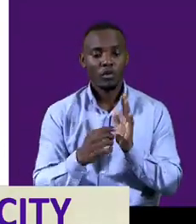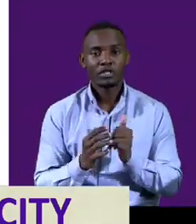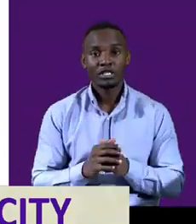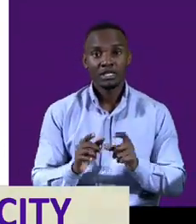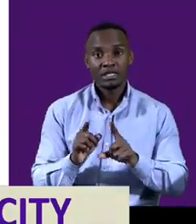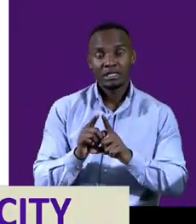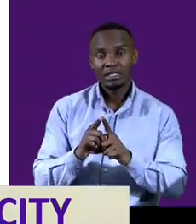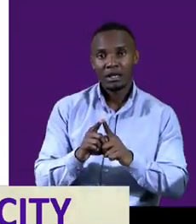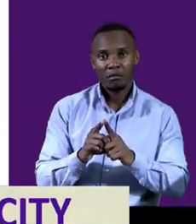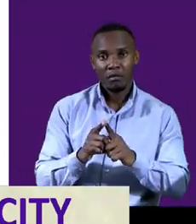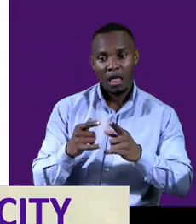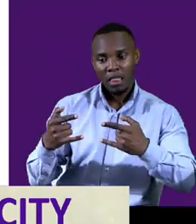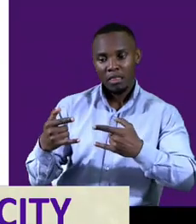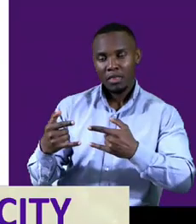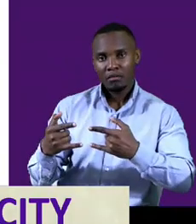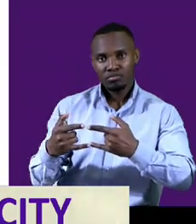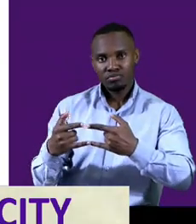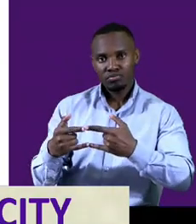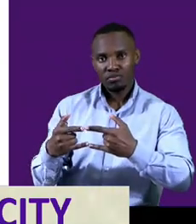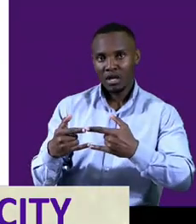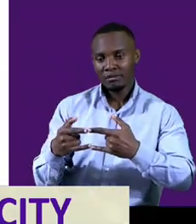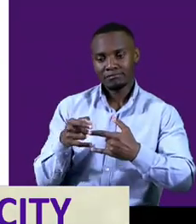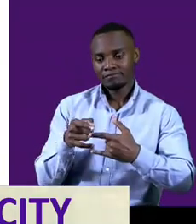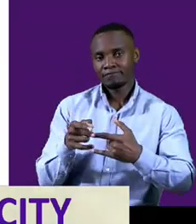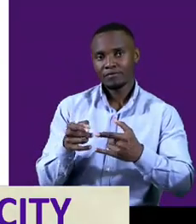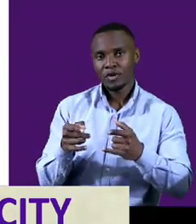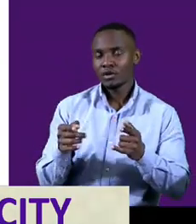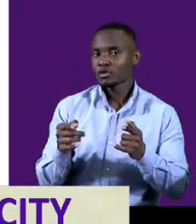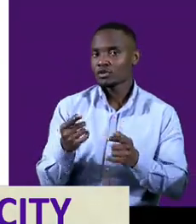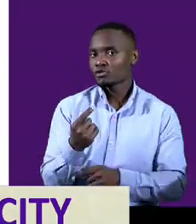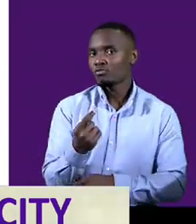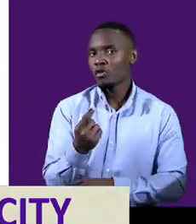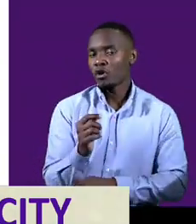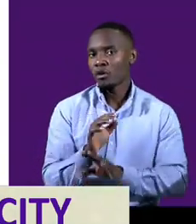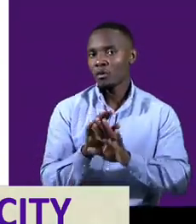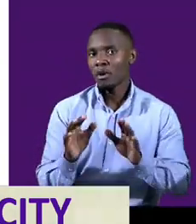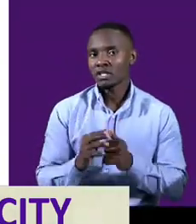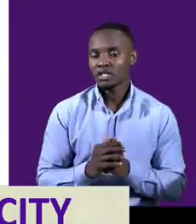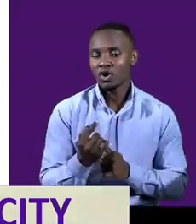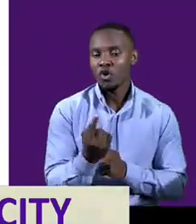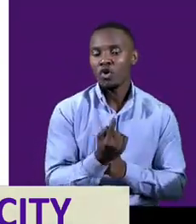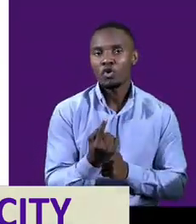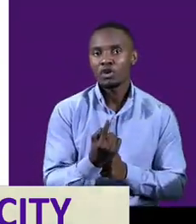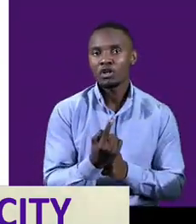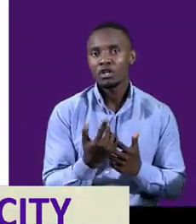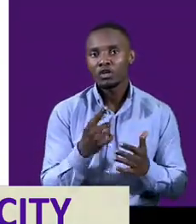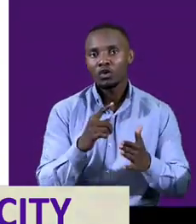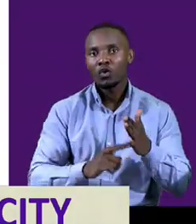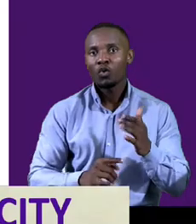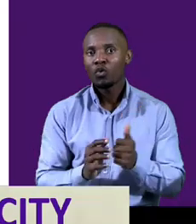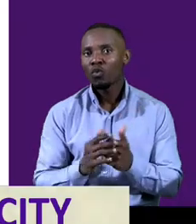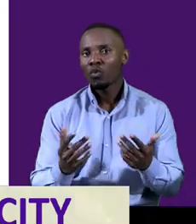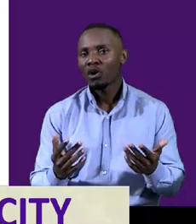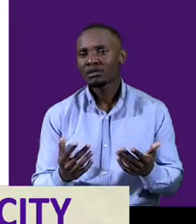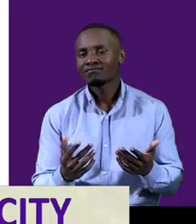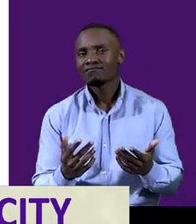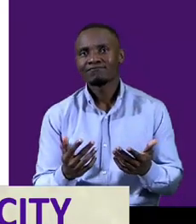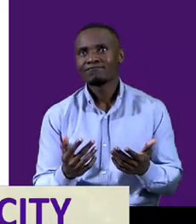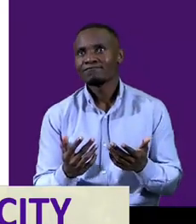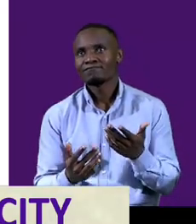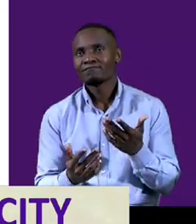1, which is Kenya Police, is still a small gap. Only 41 points minus 34, that is